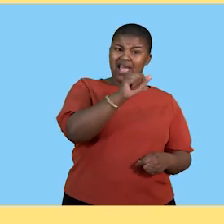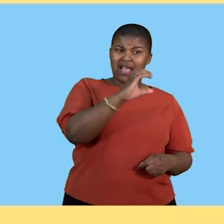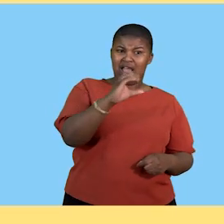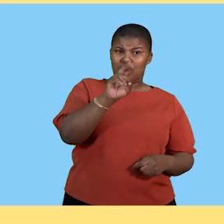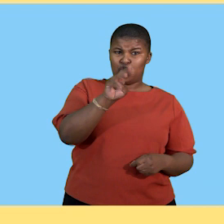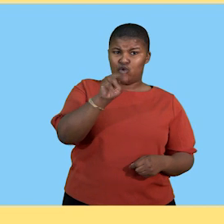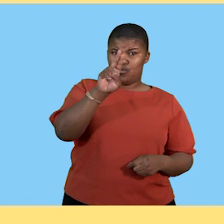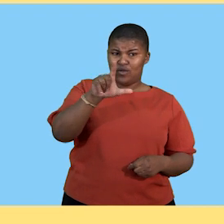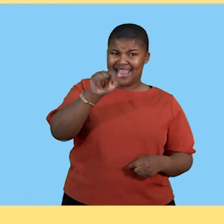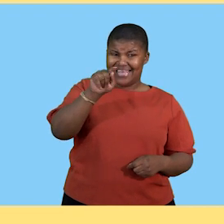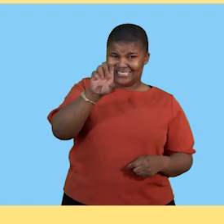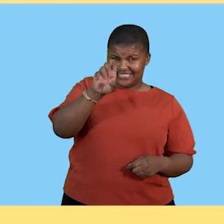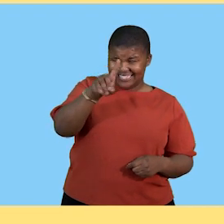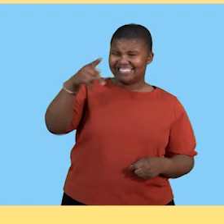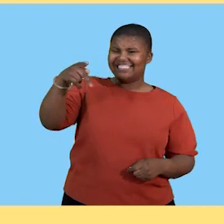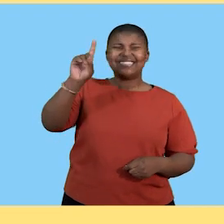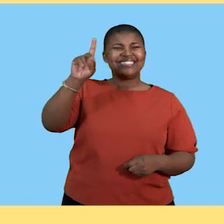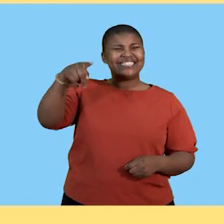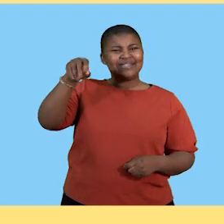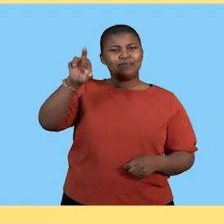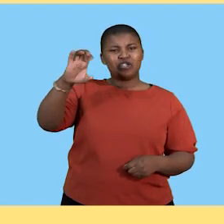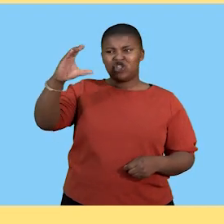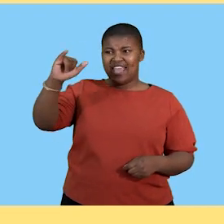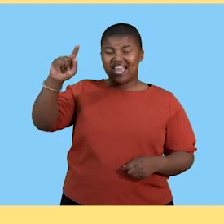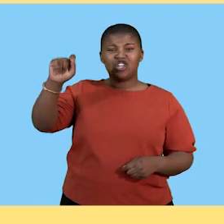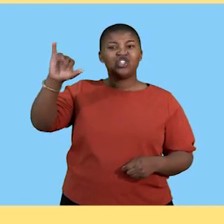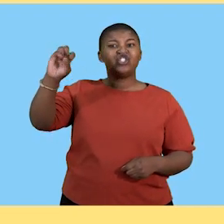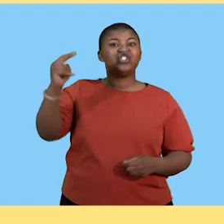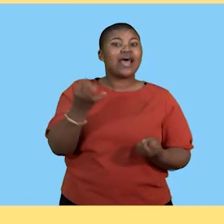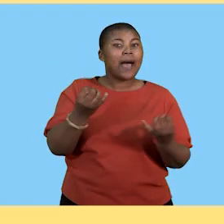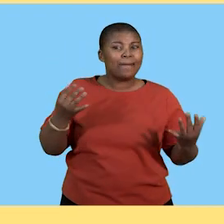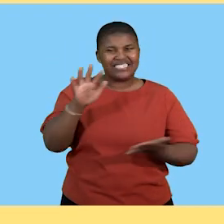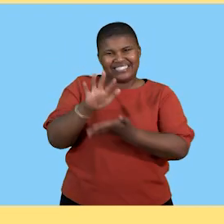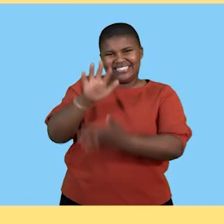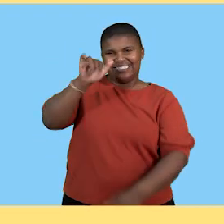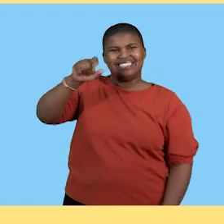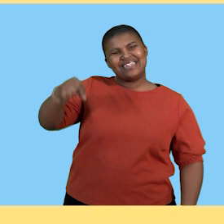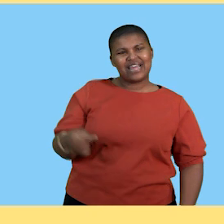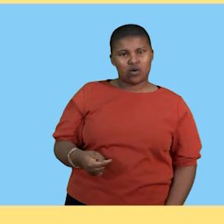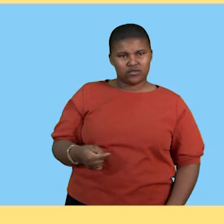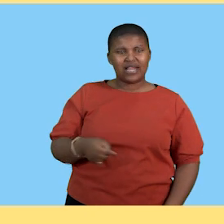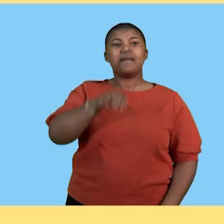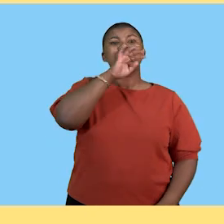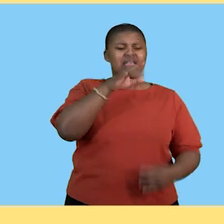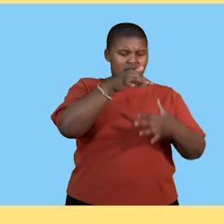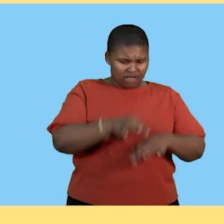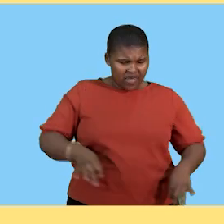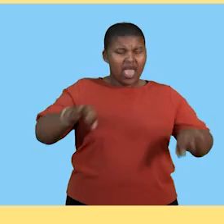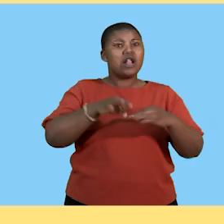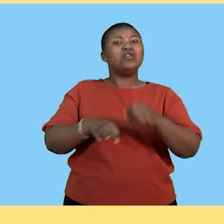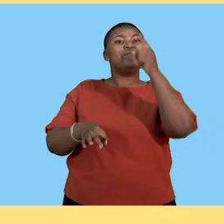accumulated depreciation is 16,000. Therefore, our carrying book value becomes